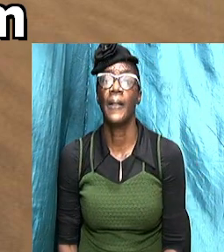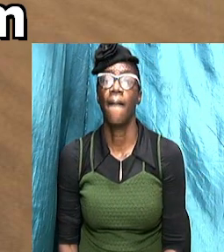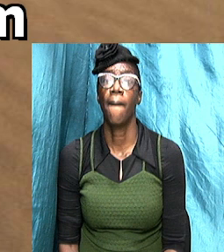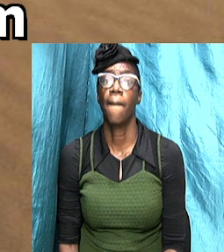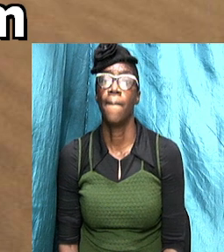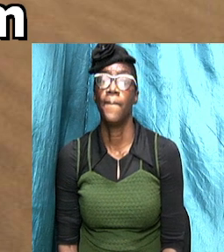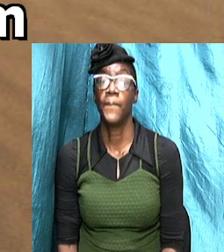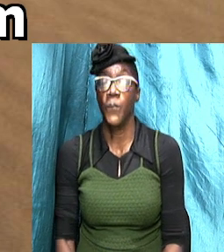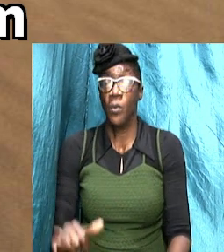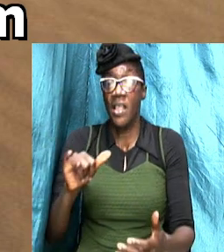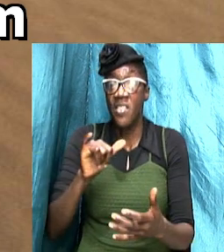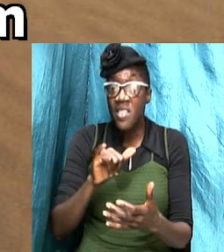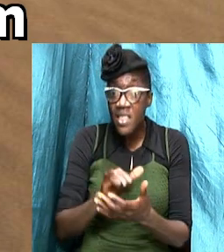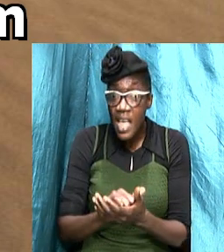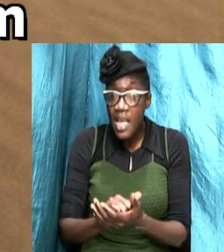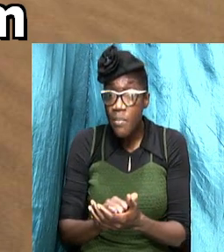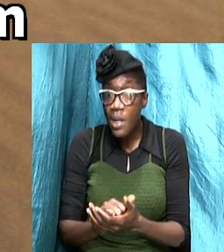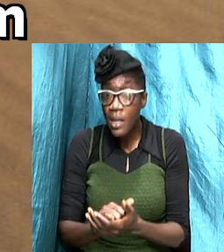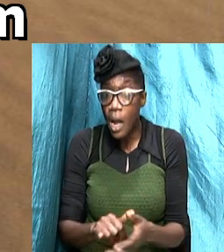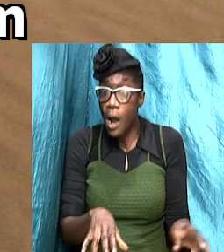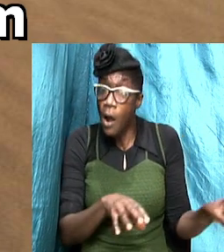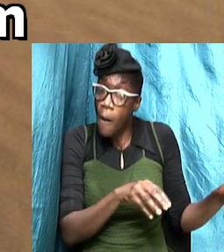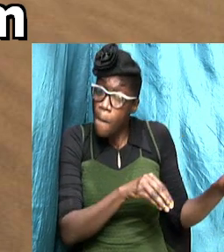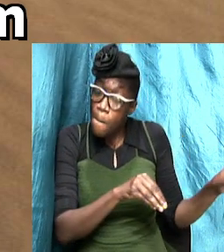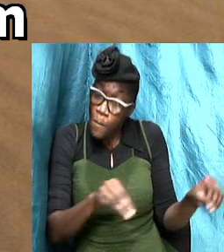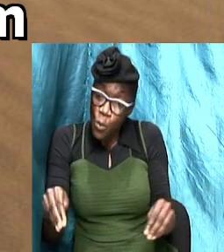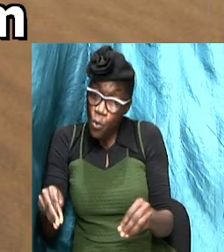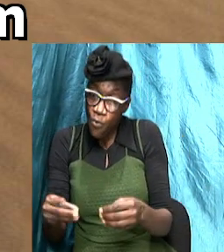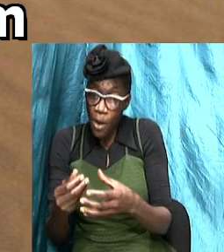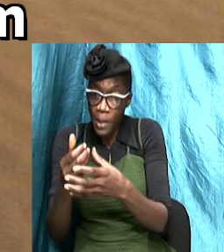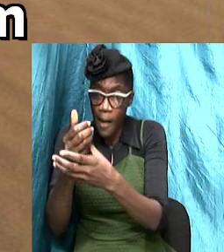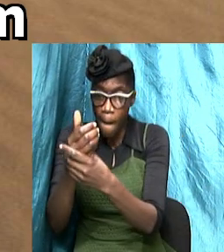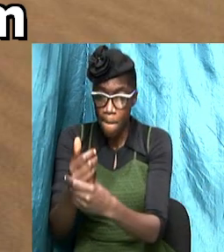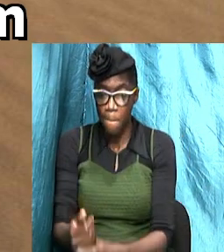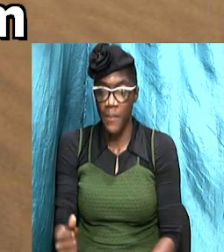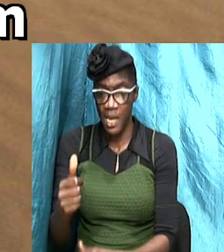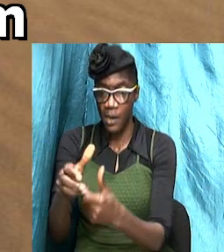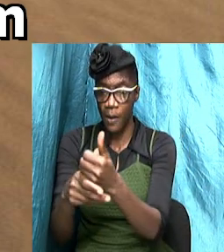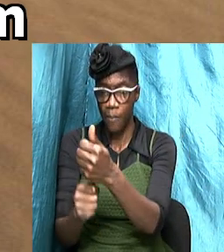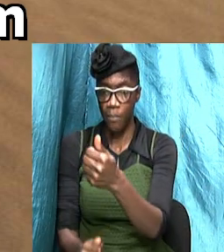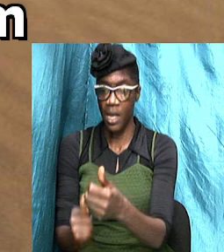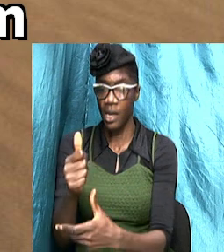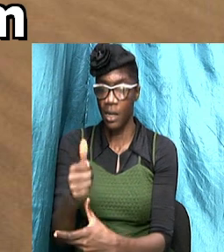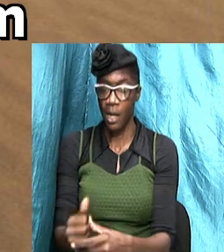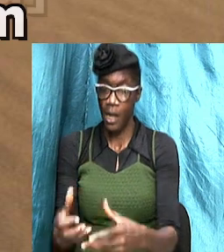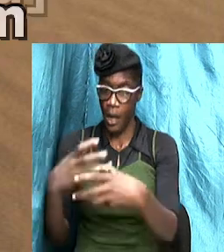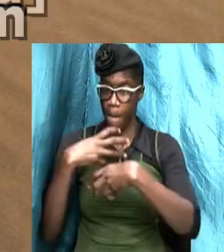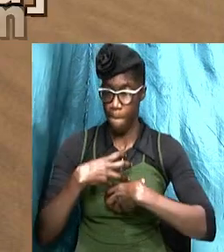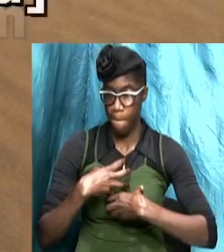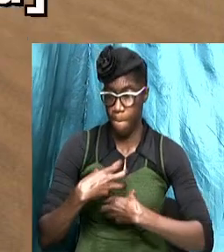them that are weaned from the milk and drawn from the breast